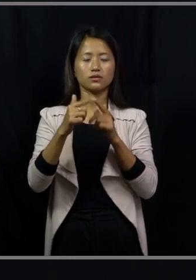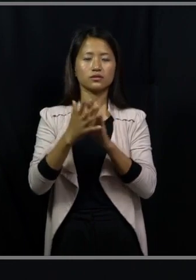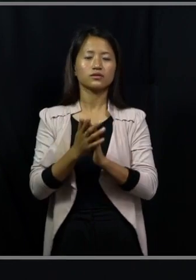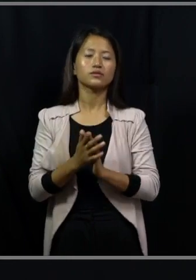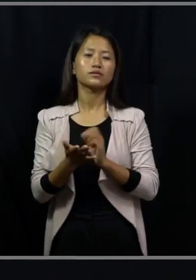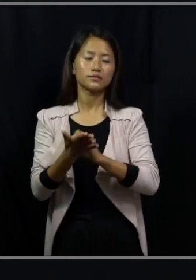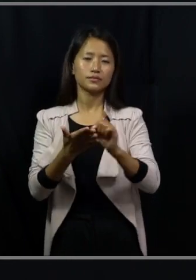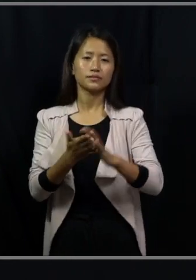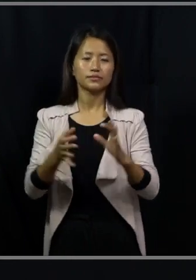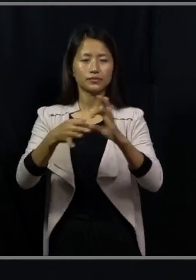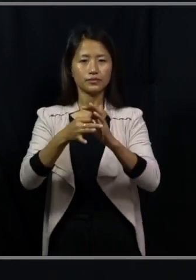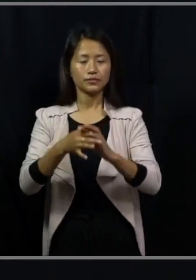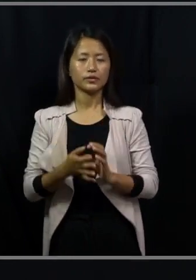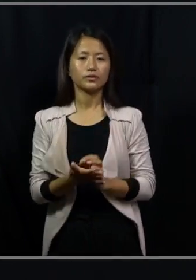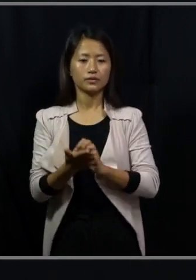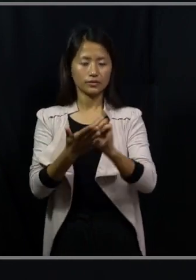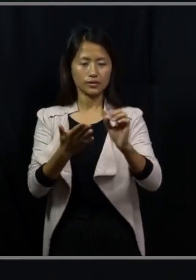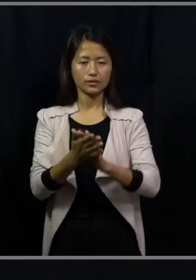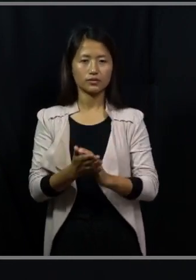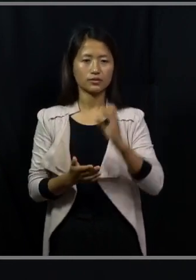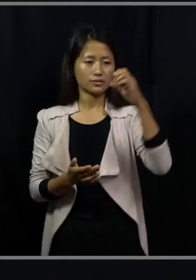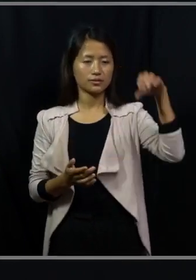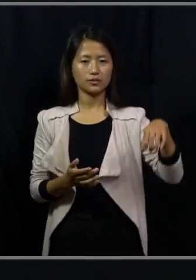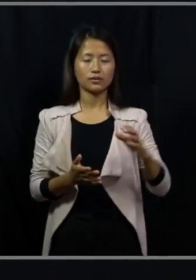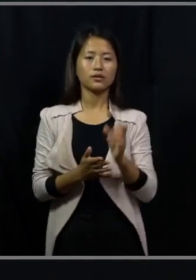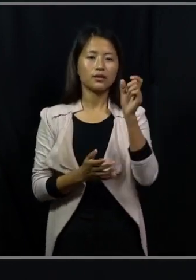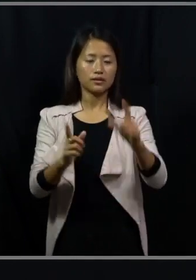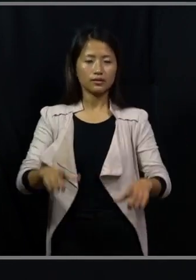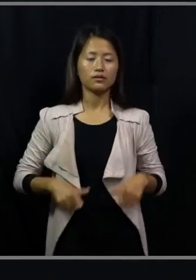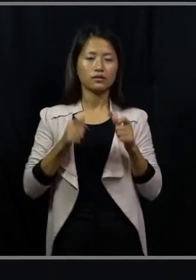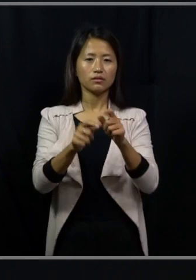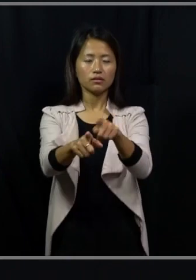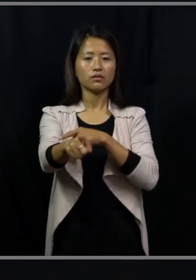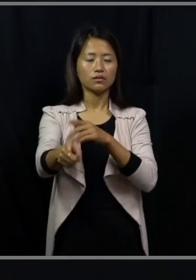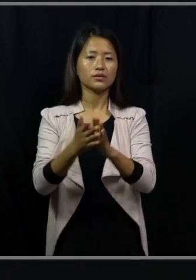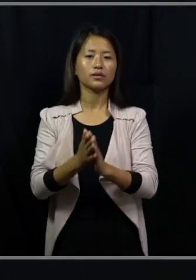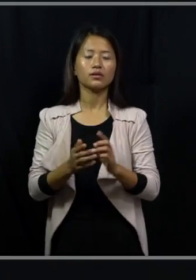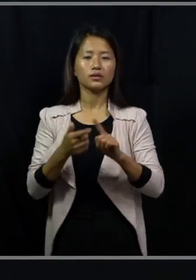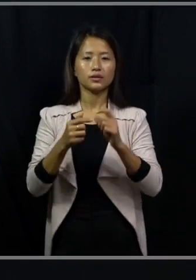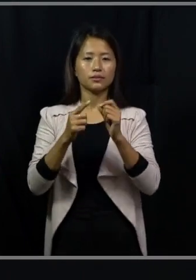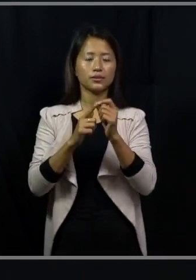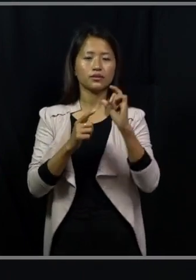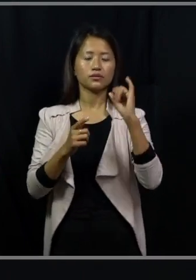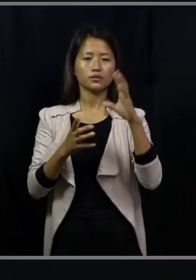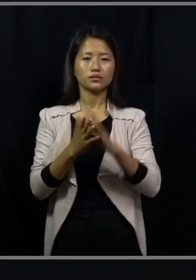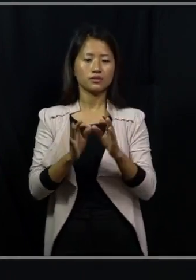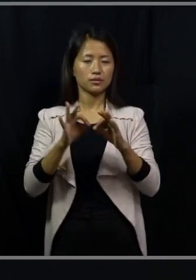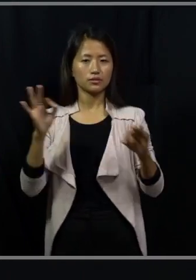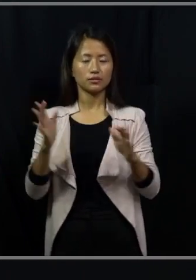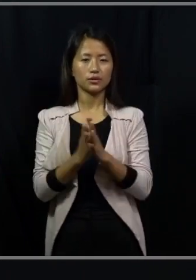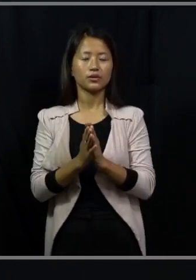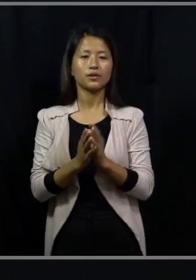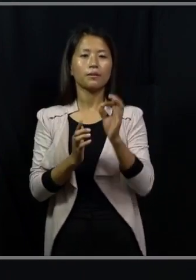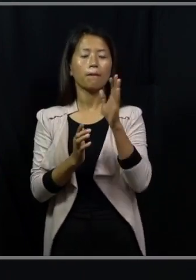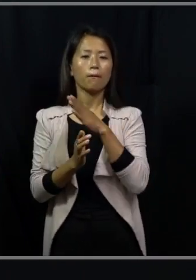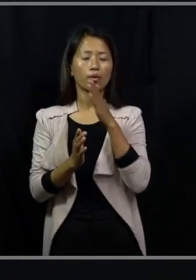The connection between writing and city life has been brought out in a long epic Sumerian poem about